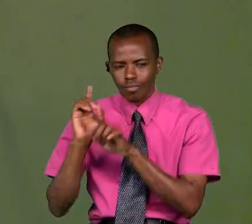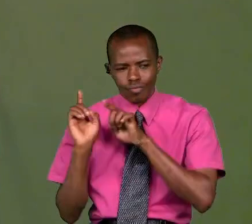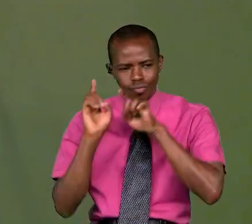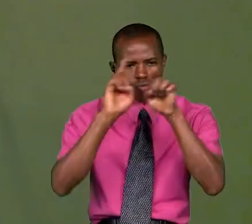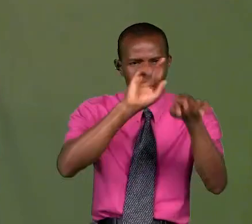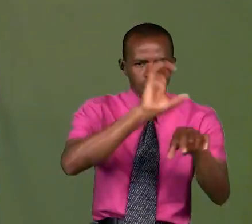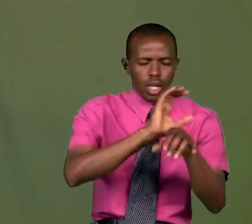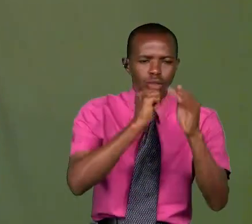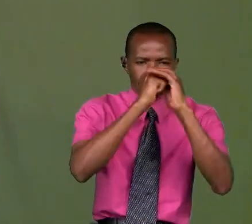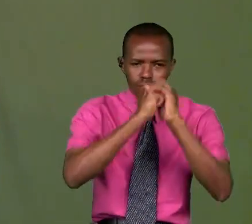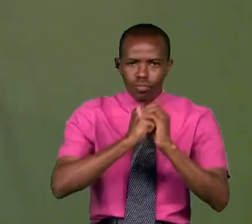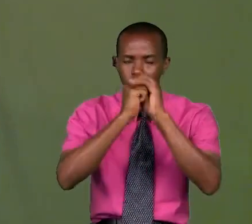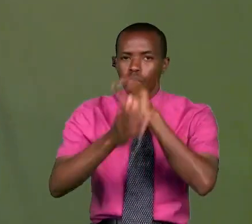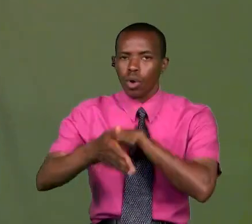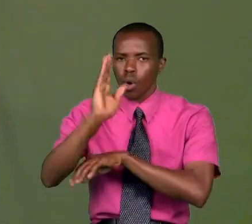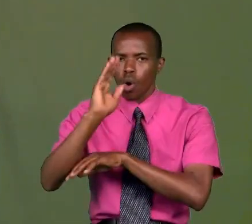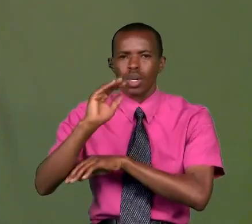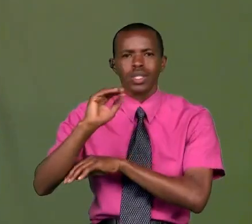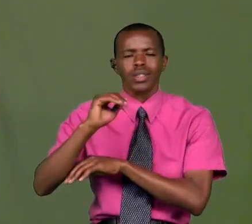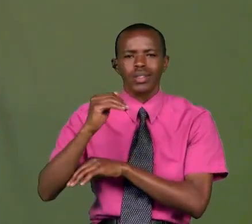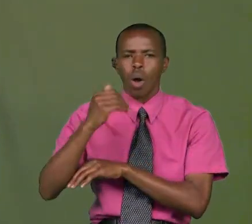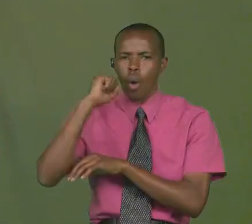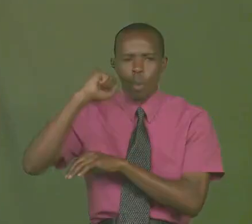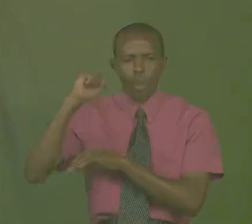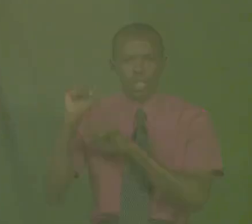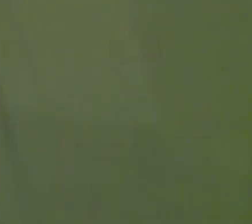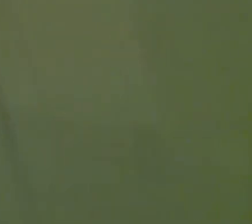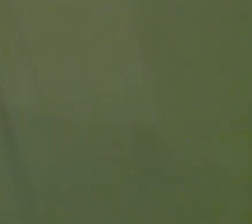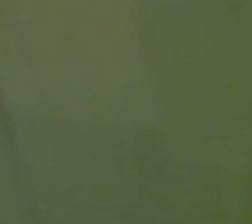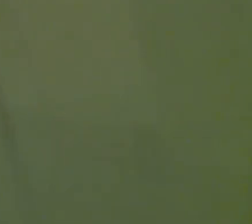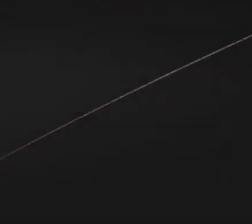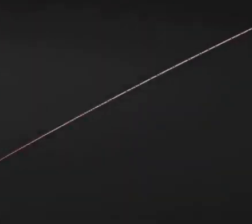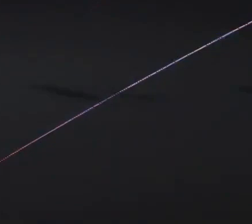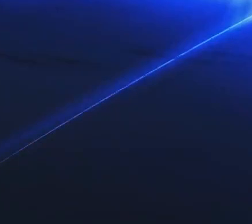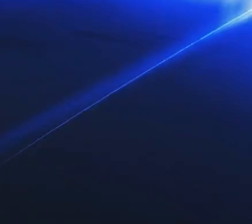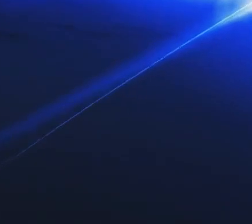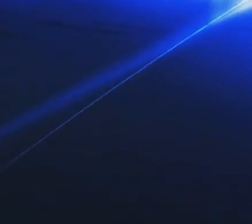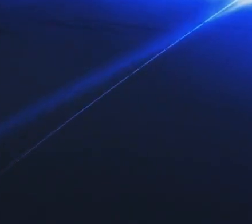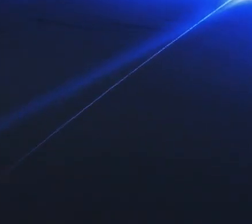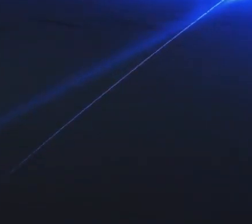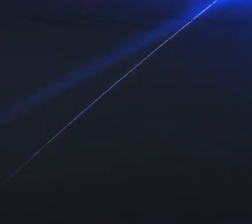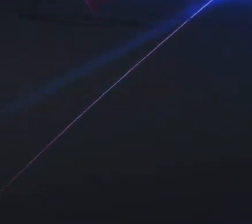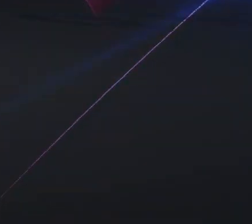kanisani tumuabudu Mungu tusipeleke mambo yetu ya siasa kule kanisani.